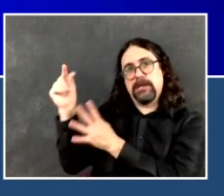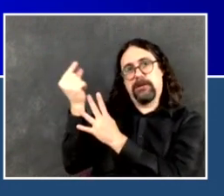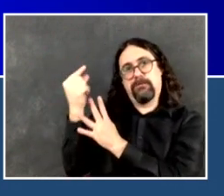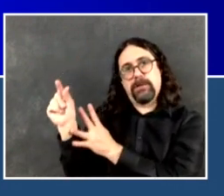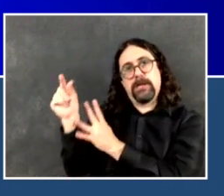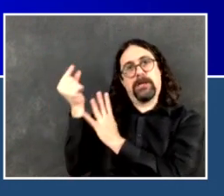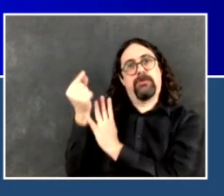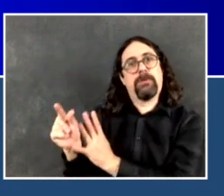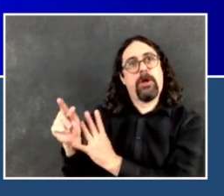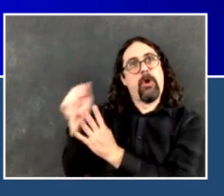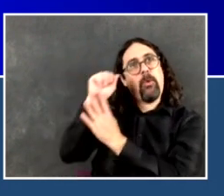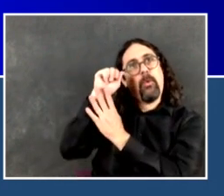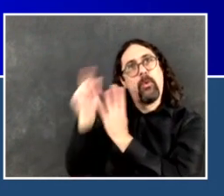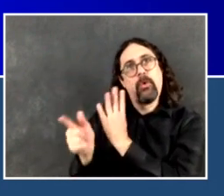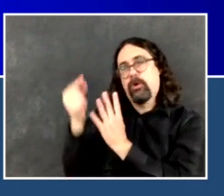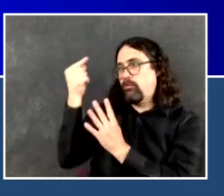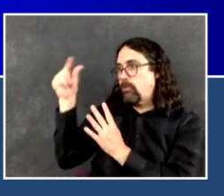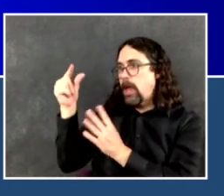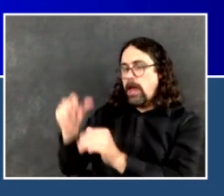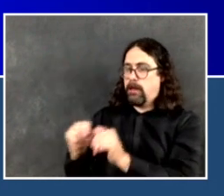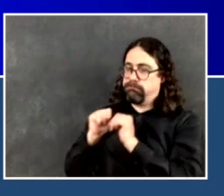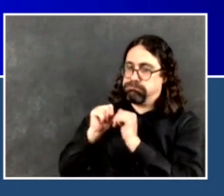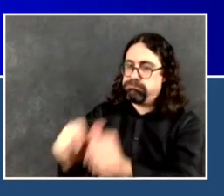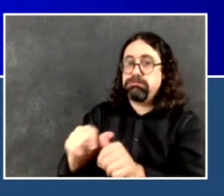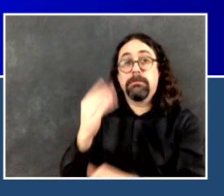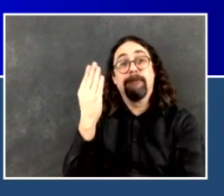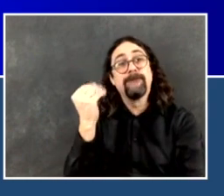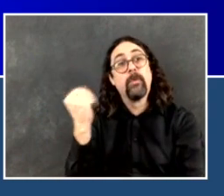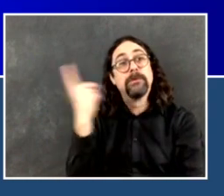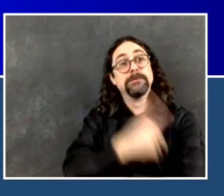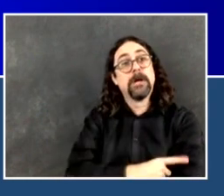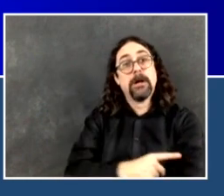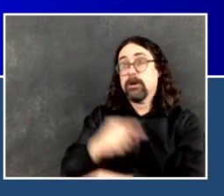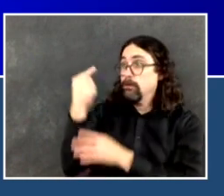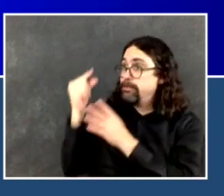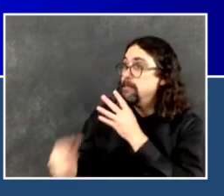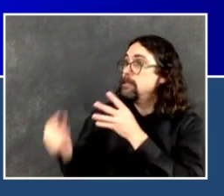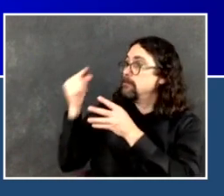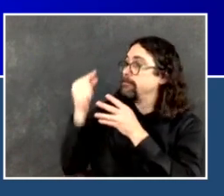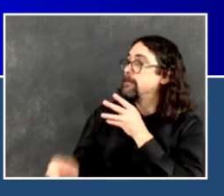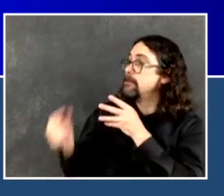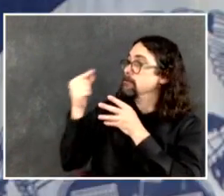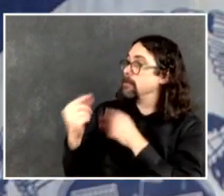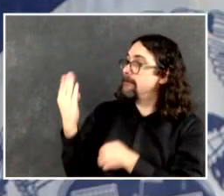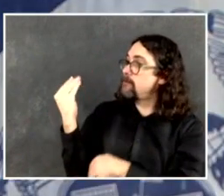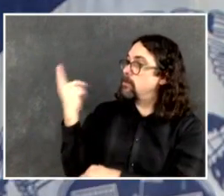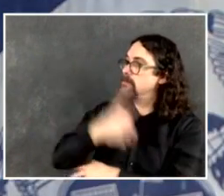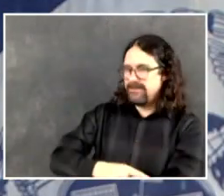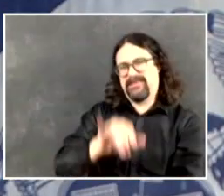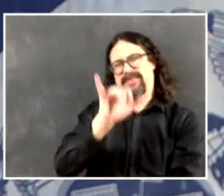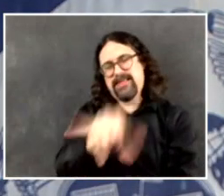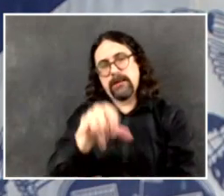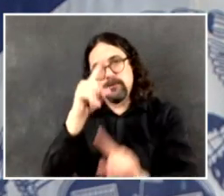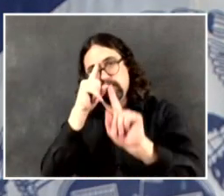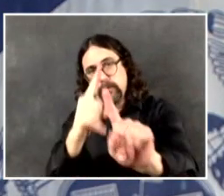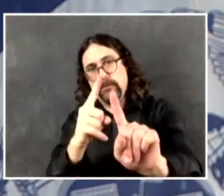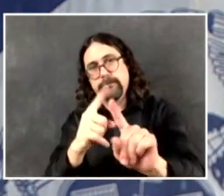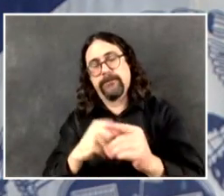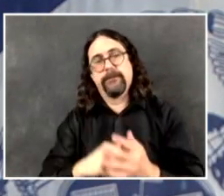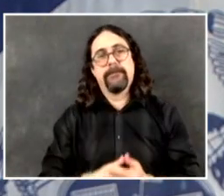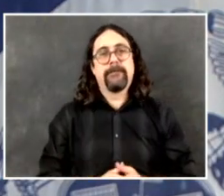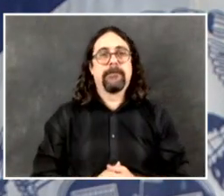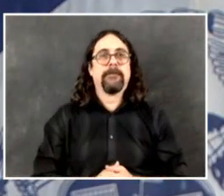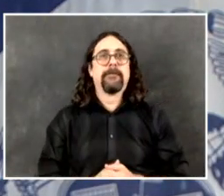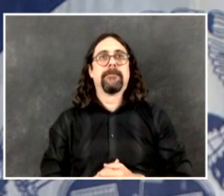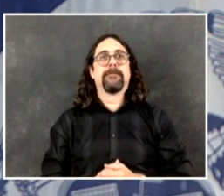first steps in opening up. So I'm going to conclude before a few words in Spanish. Just want to focus